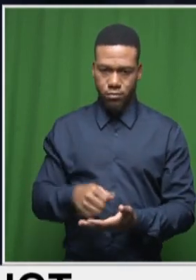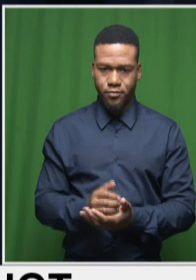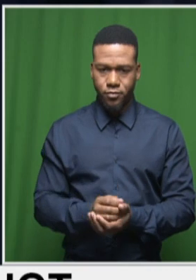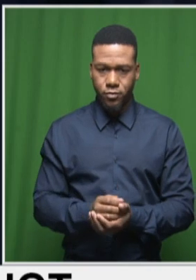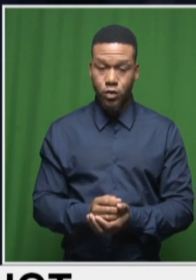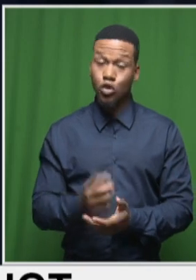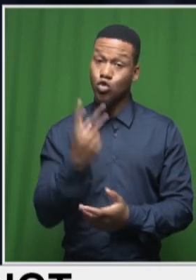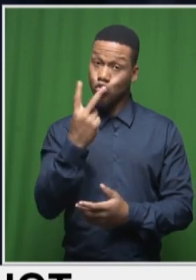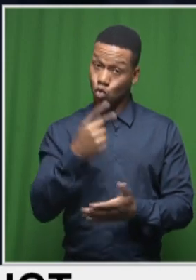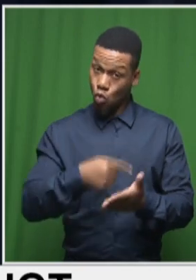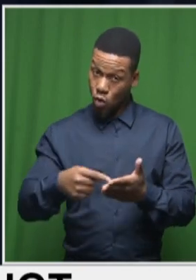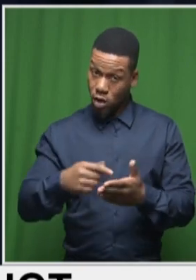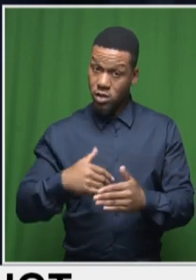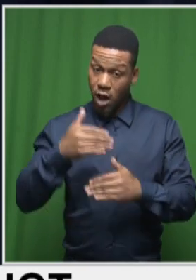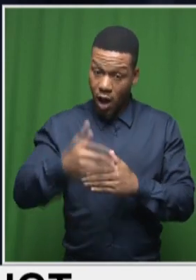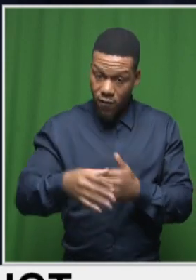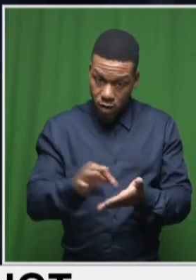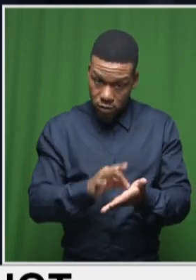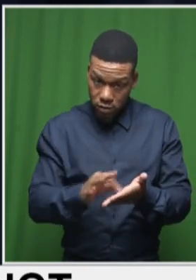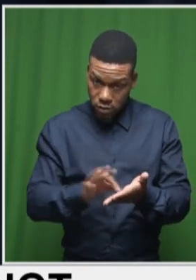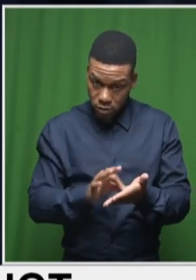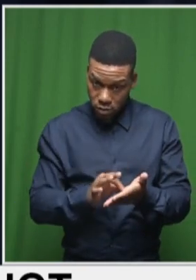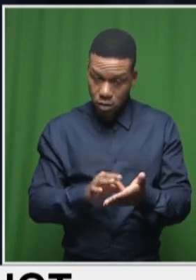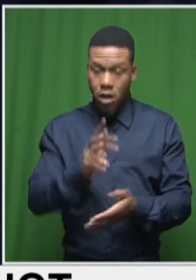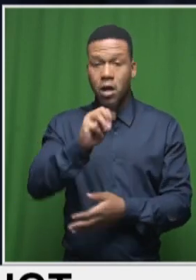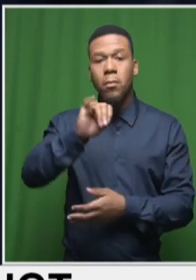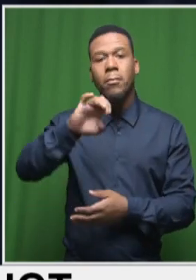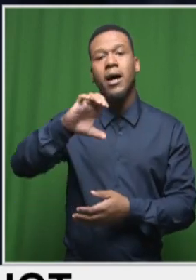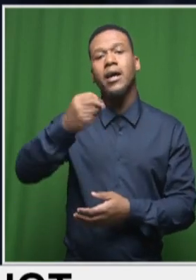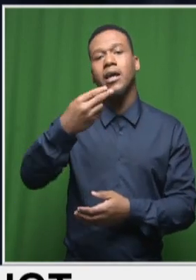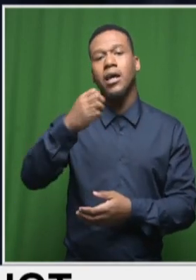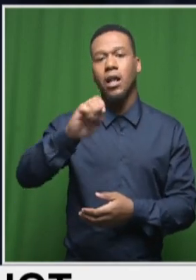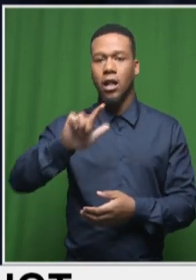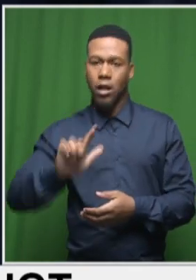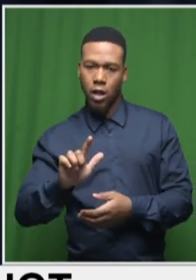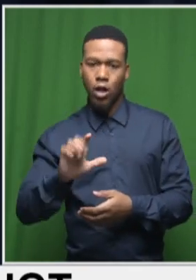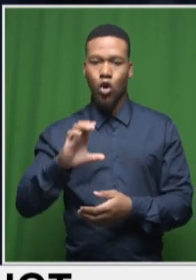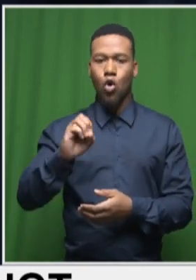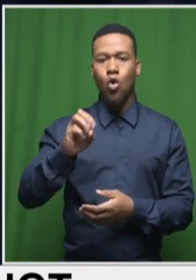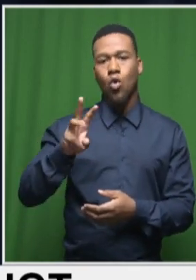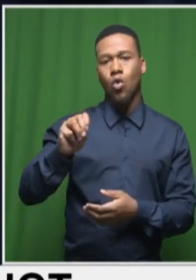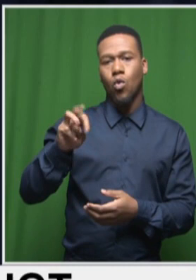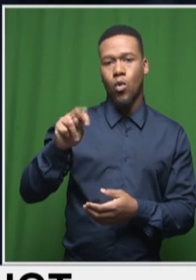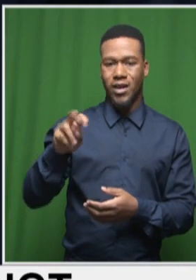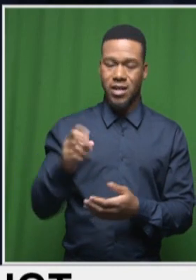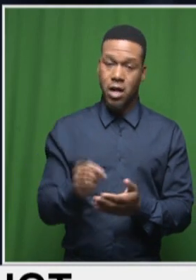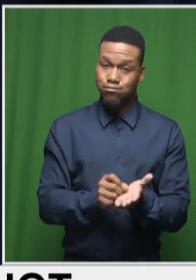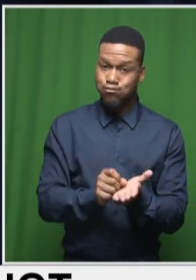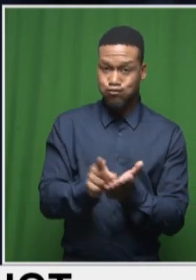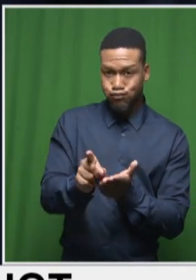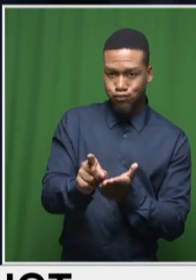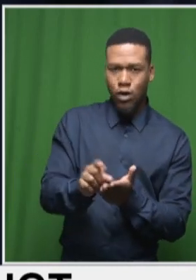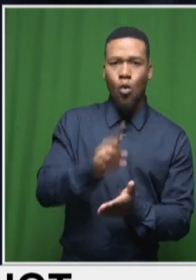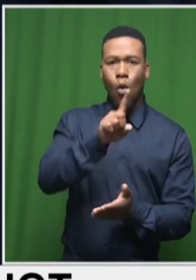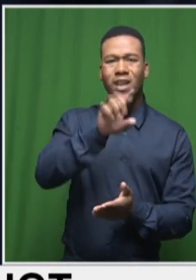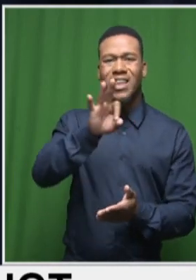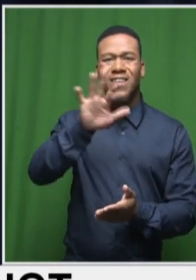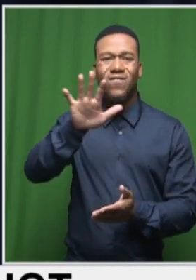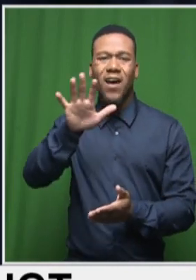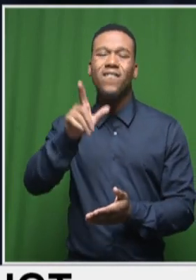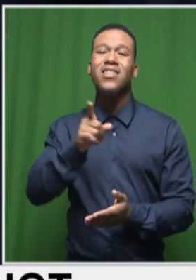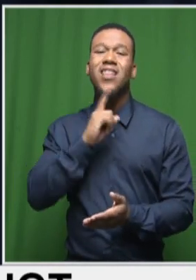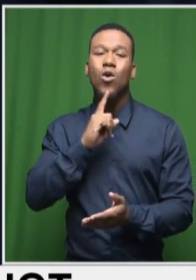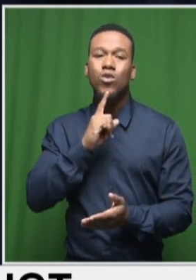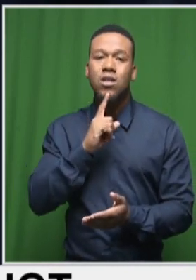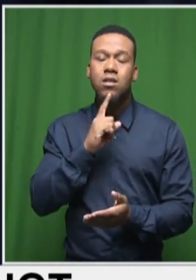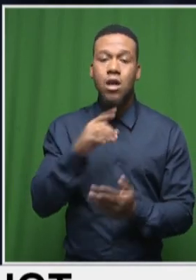election, Michael Cohen wired $130,000 to Stormy Daniels' lawyer. That payment was